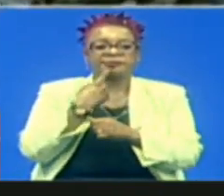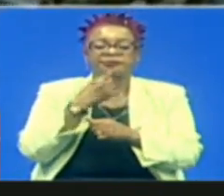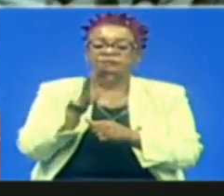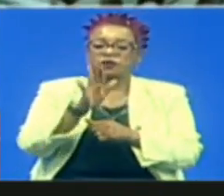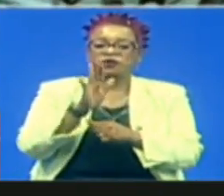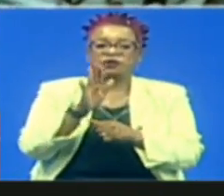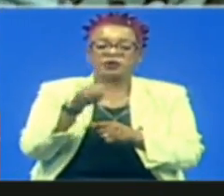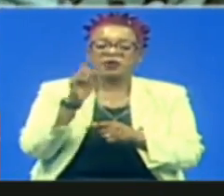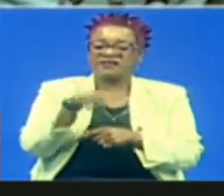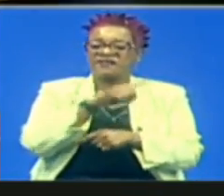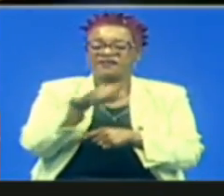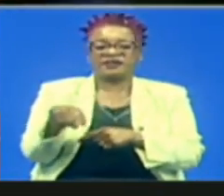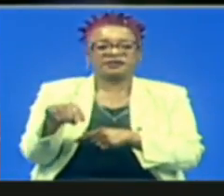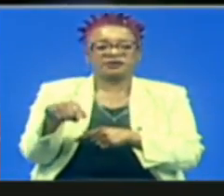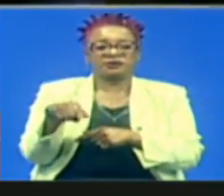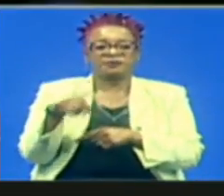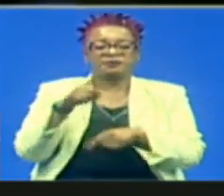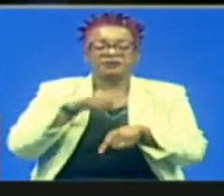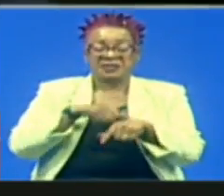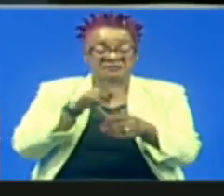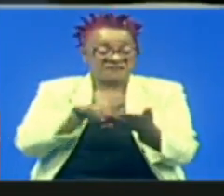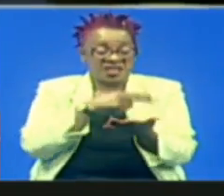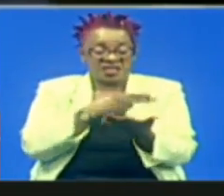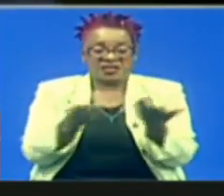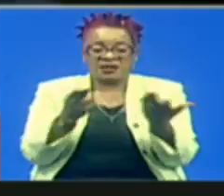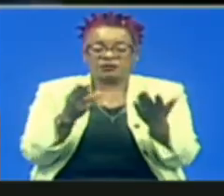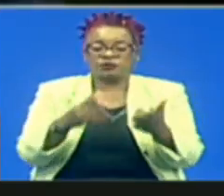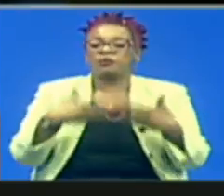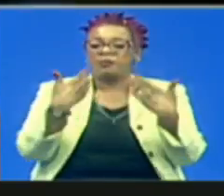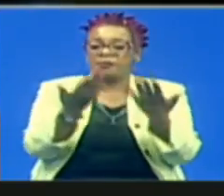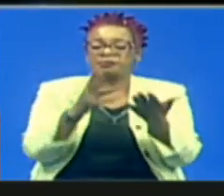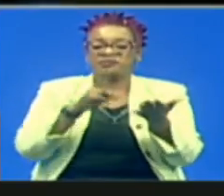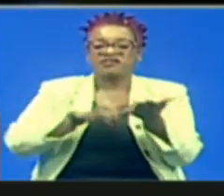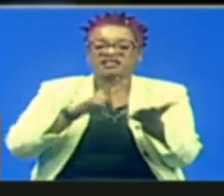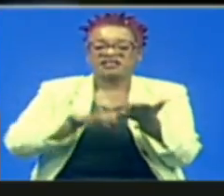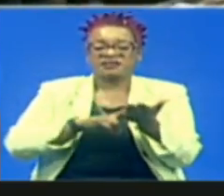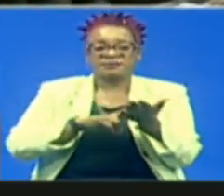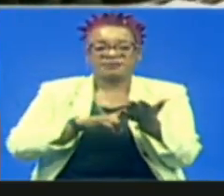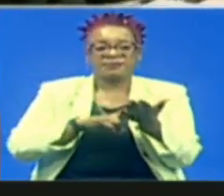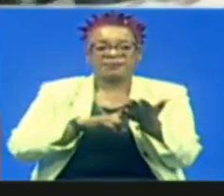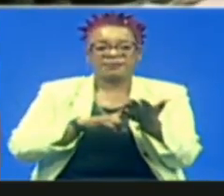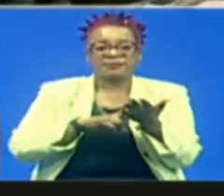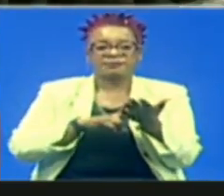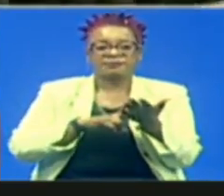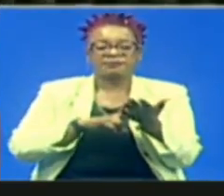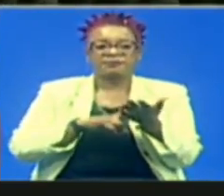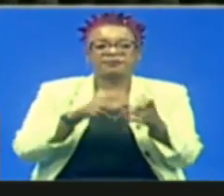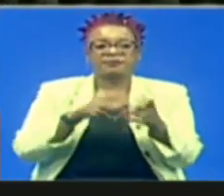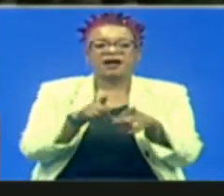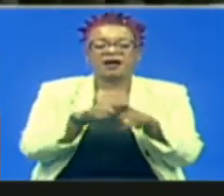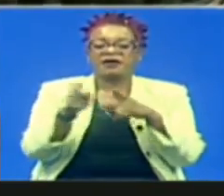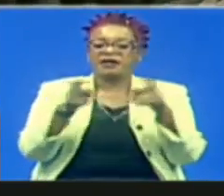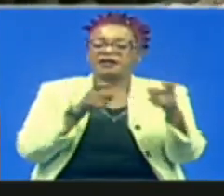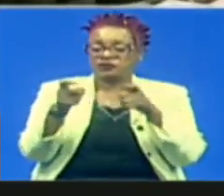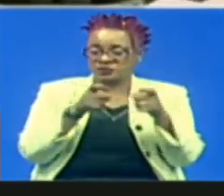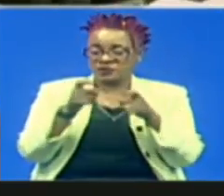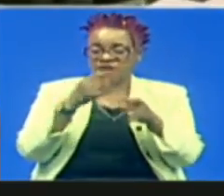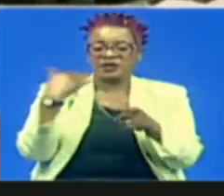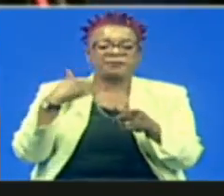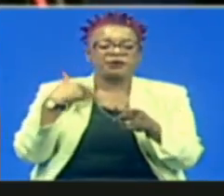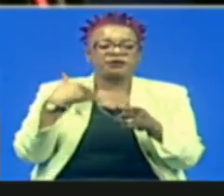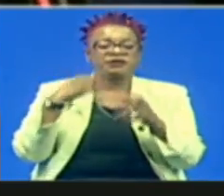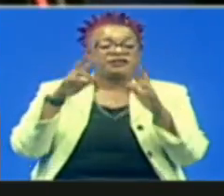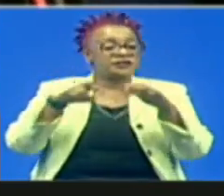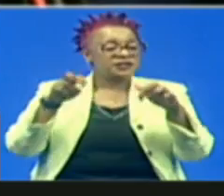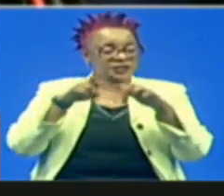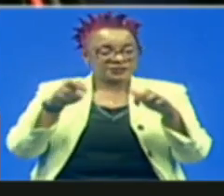rendered illegal after failing to turn up for the mandatory vetting exercise at the Directorate of Criminal Investigations